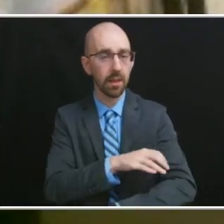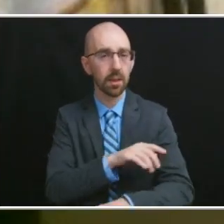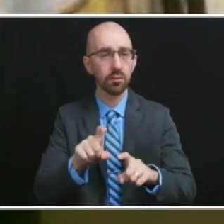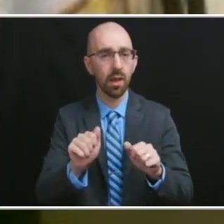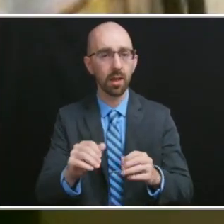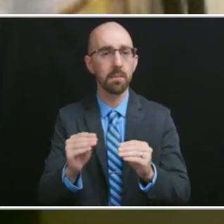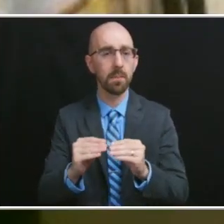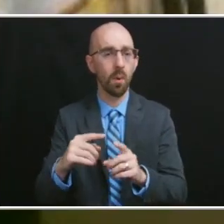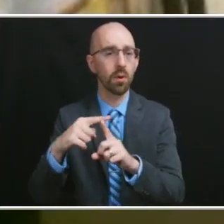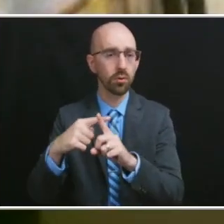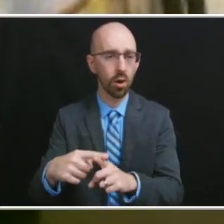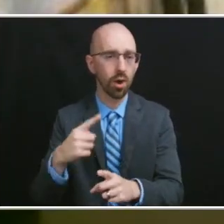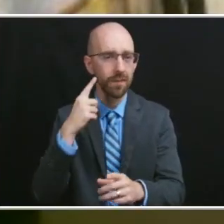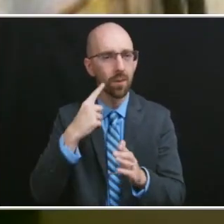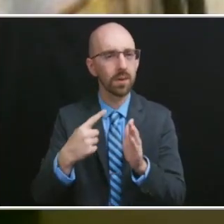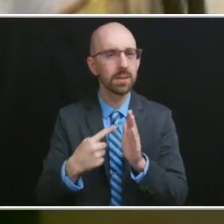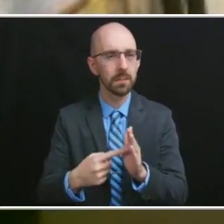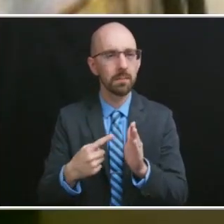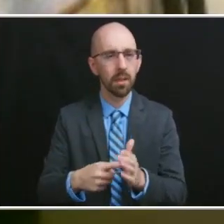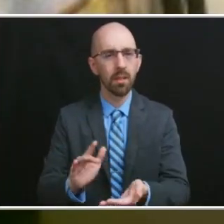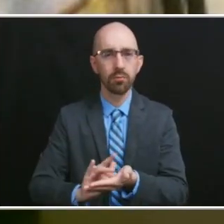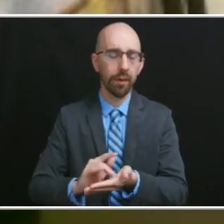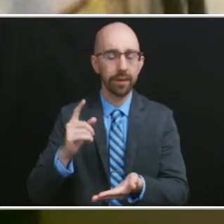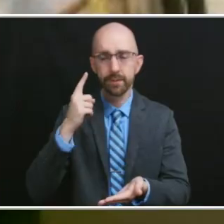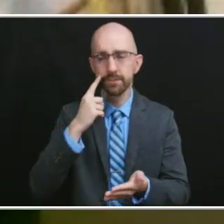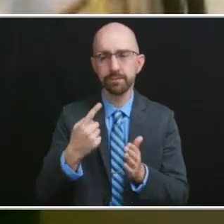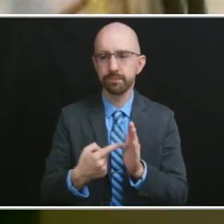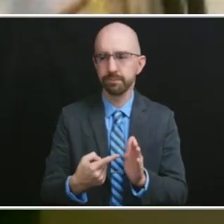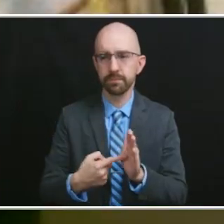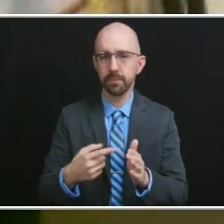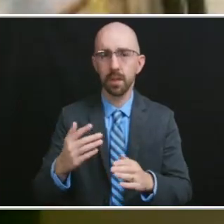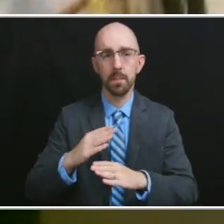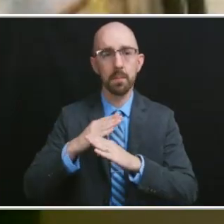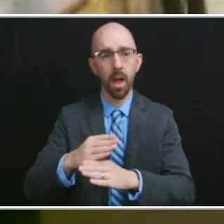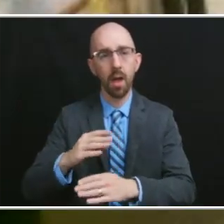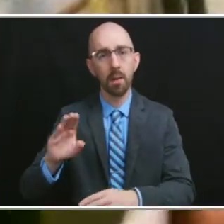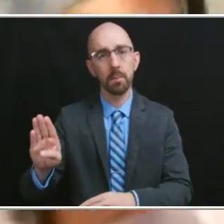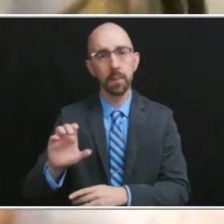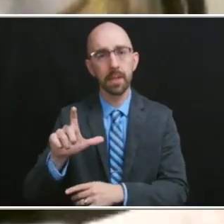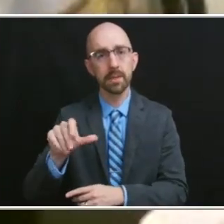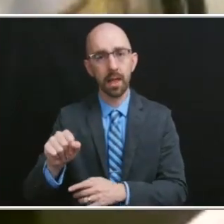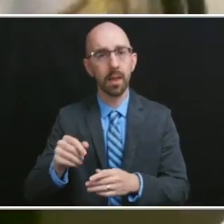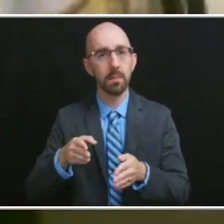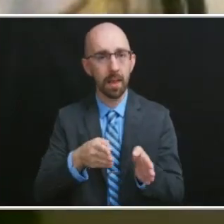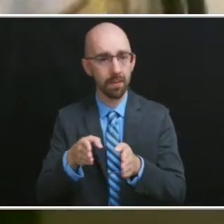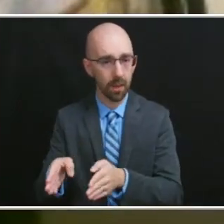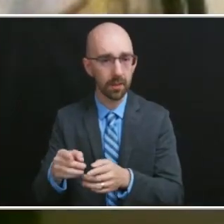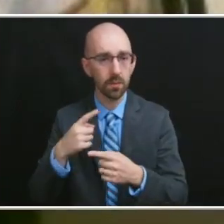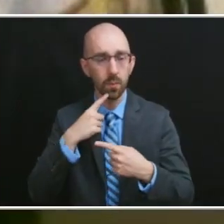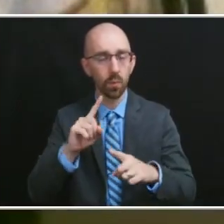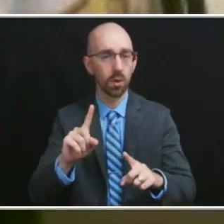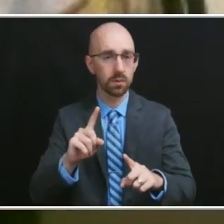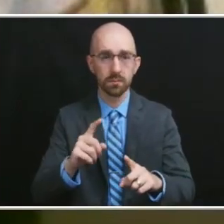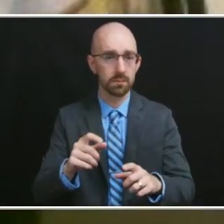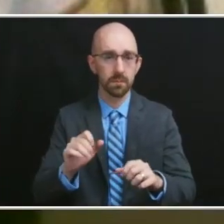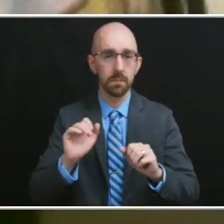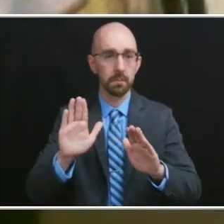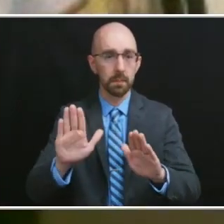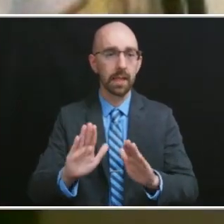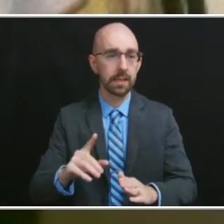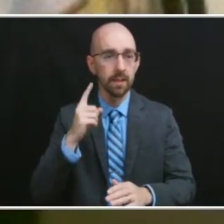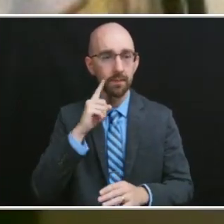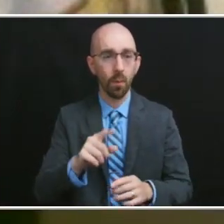targeted. And for example, a drug, let's say a drug that blocks the B cell pathways might work amazingly for a subgroup of Sjögren's